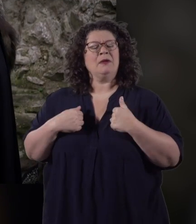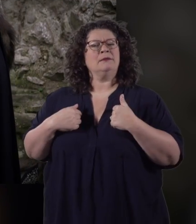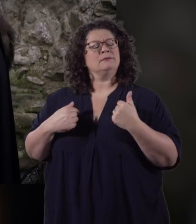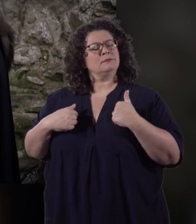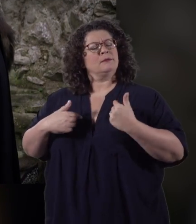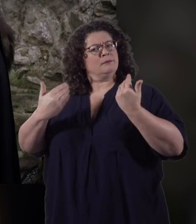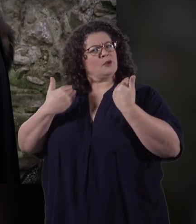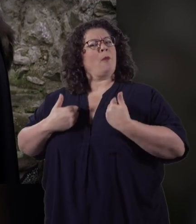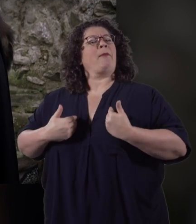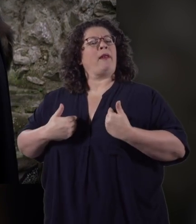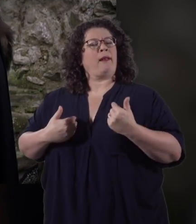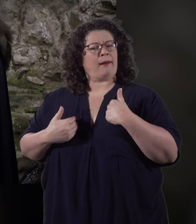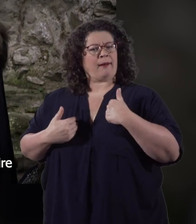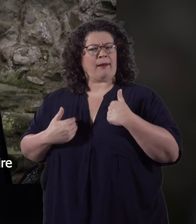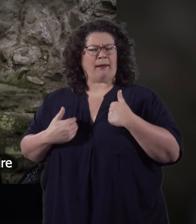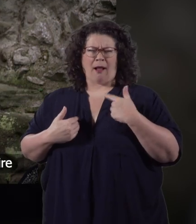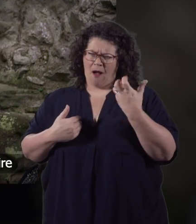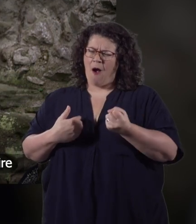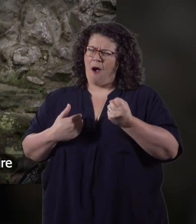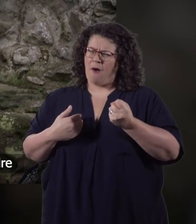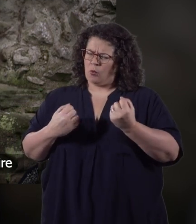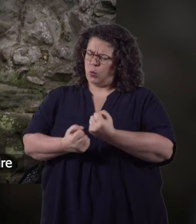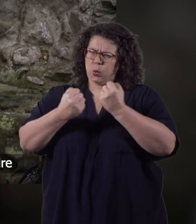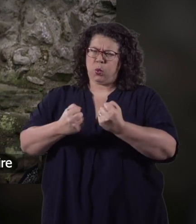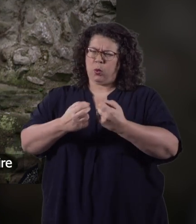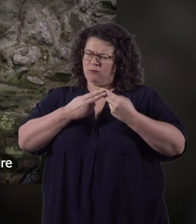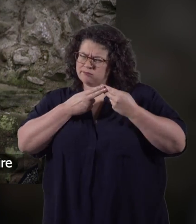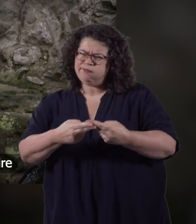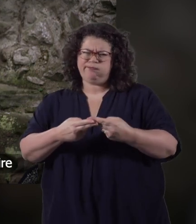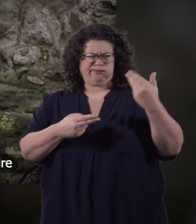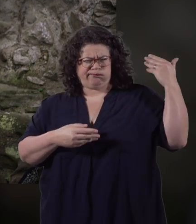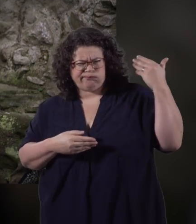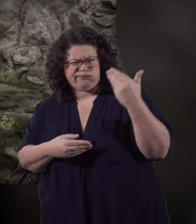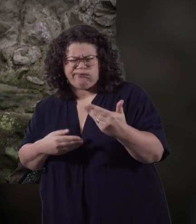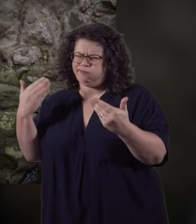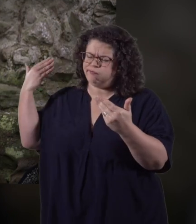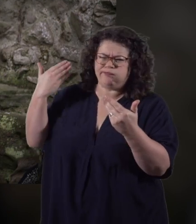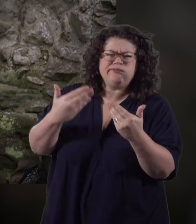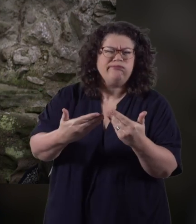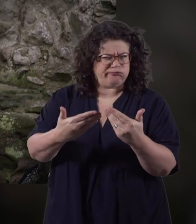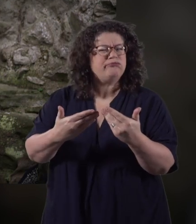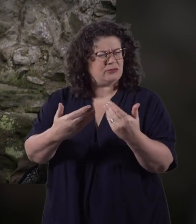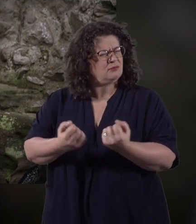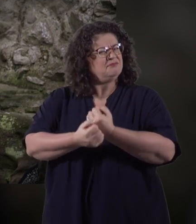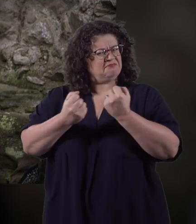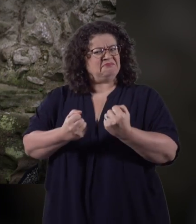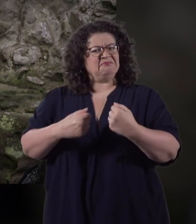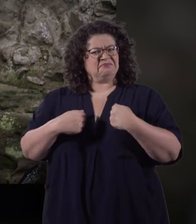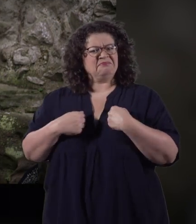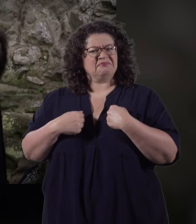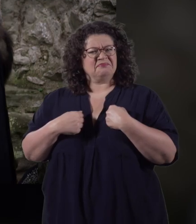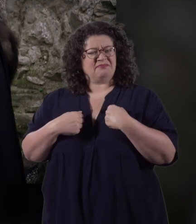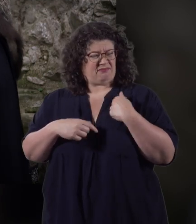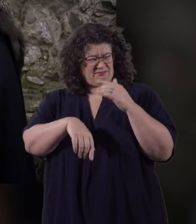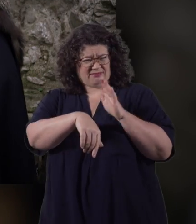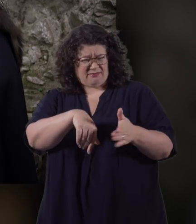you see, I am a nobleman. I am descended from the lords of St. Genydd and St. Clair and the princes of Deheubarth. What care